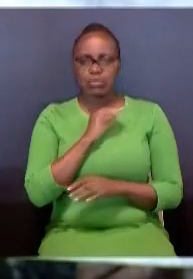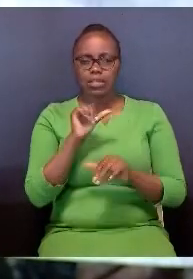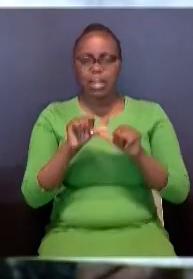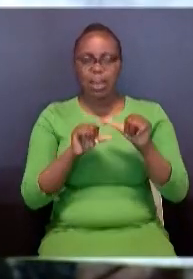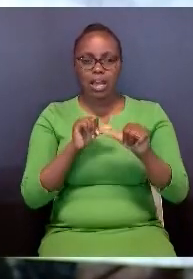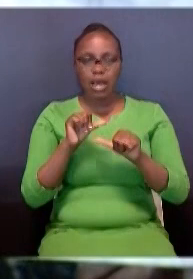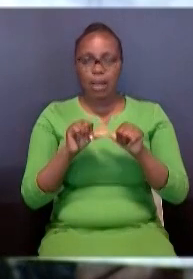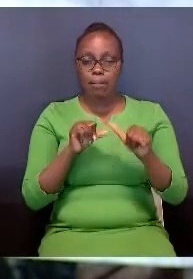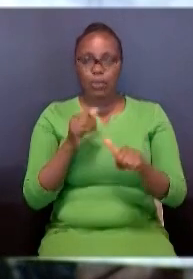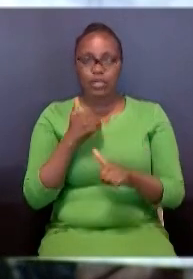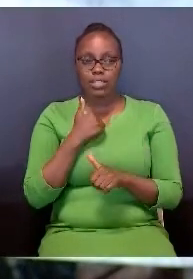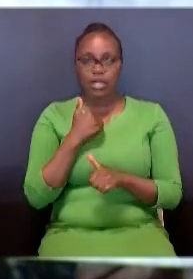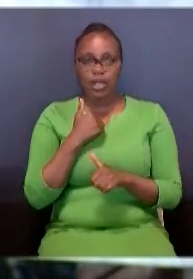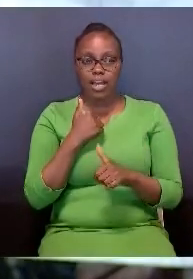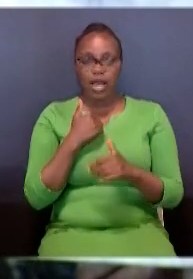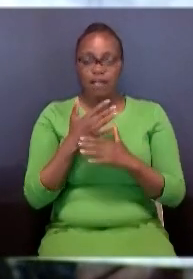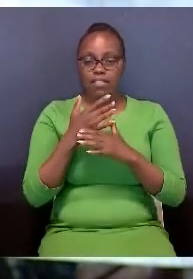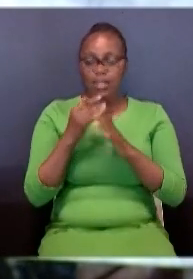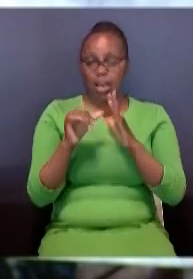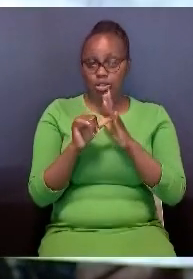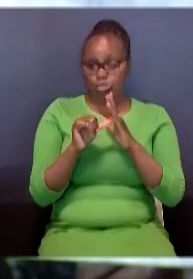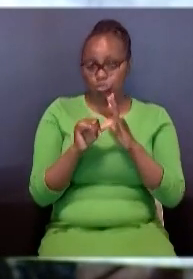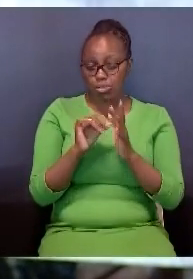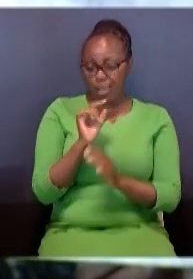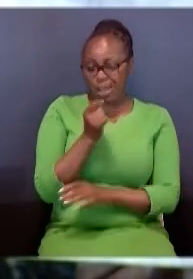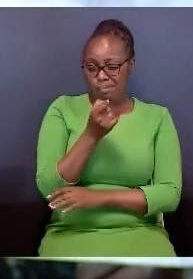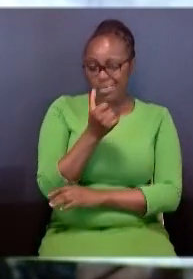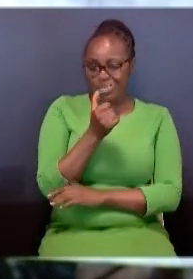about having a bit of discipline?